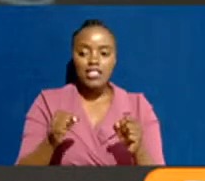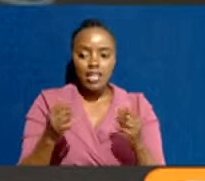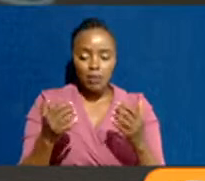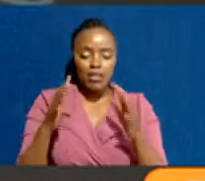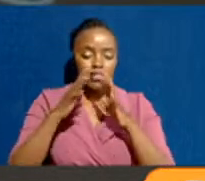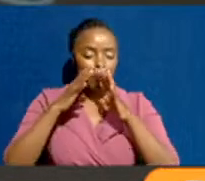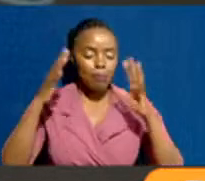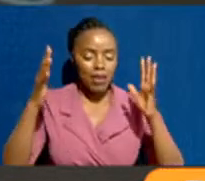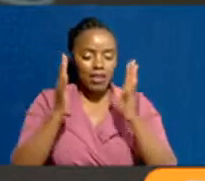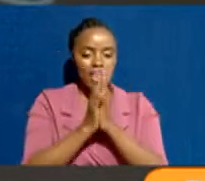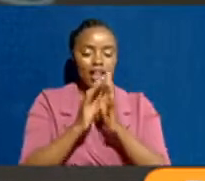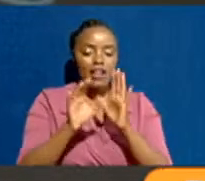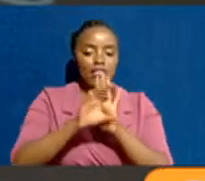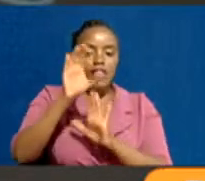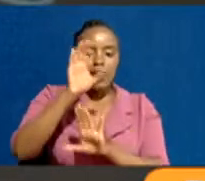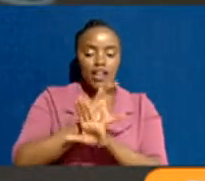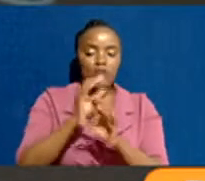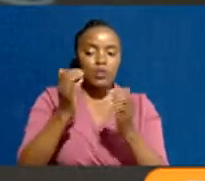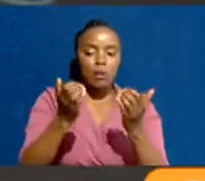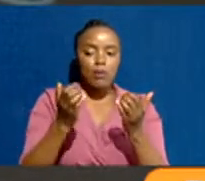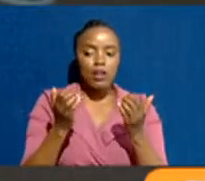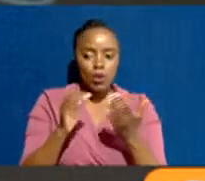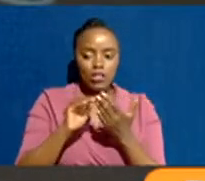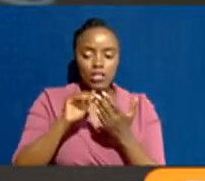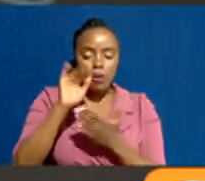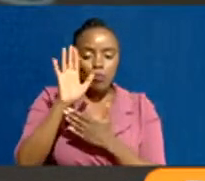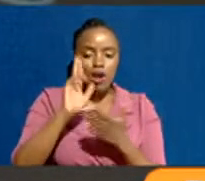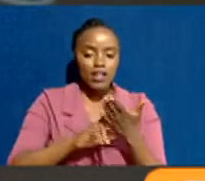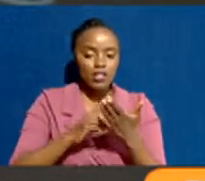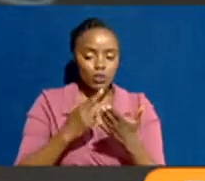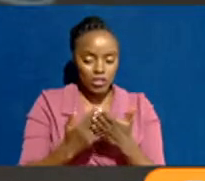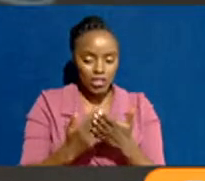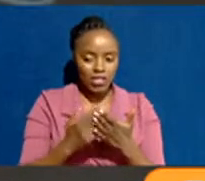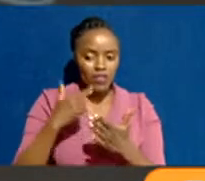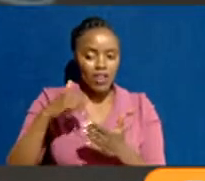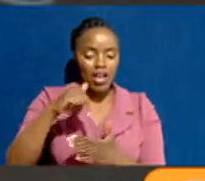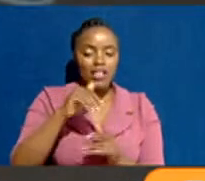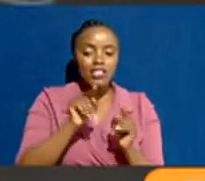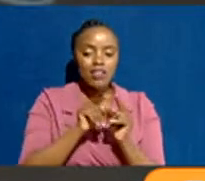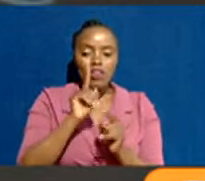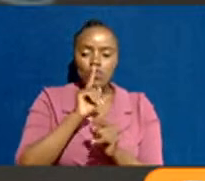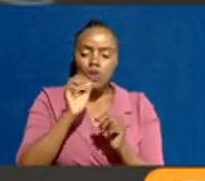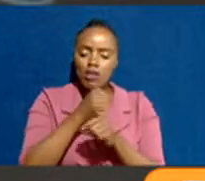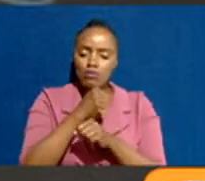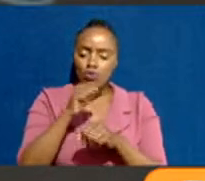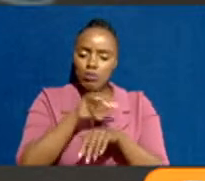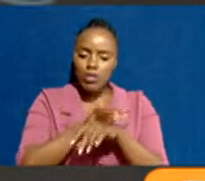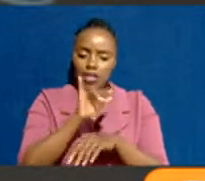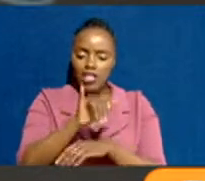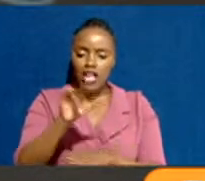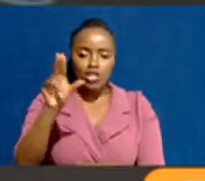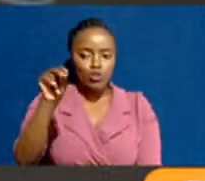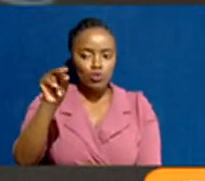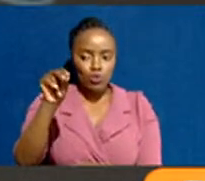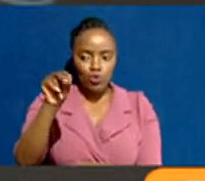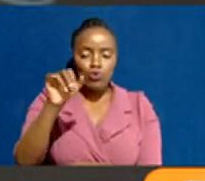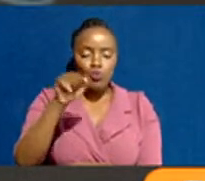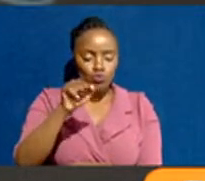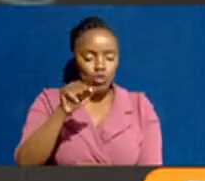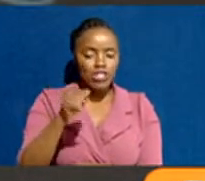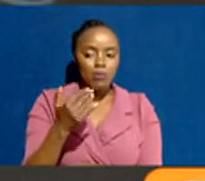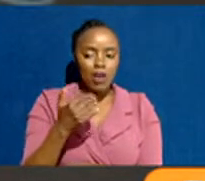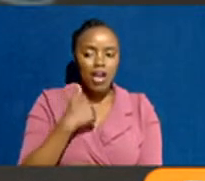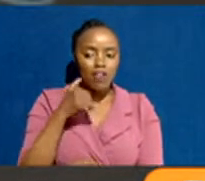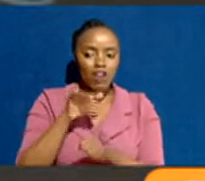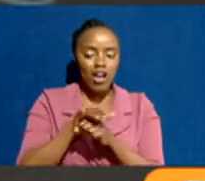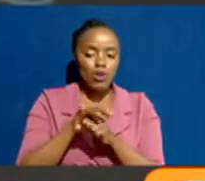is superior, and this curriculum requires much more resources. Are we so poor that we can't afford? No. We have a